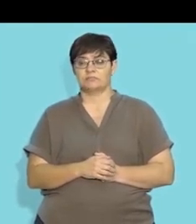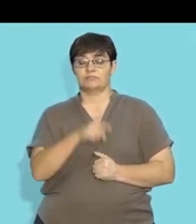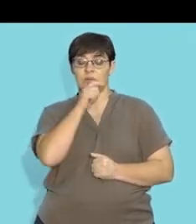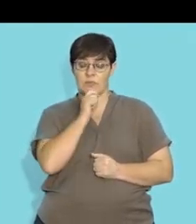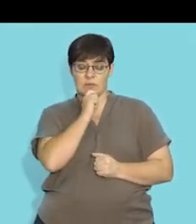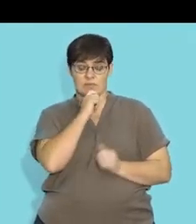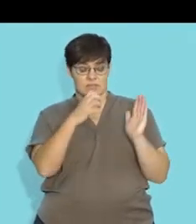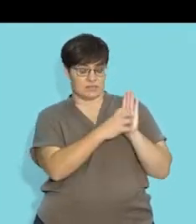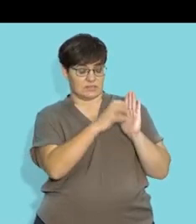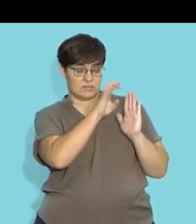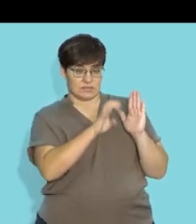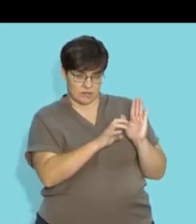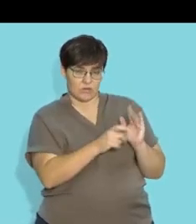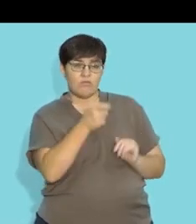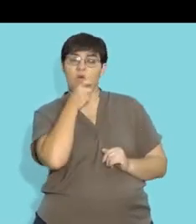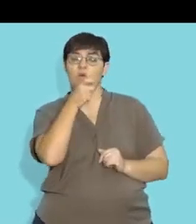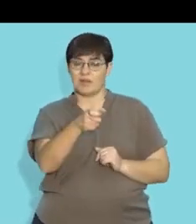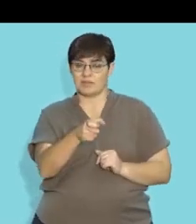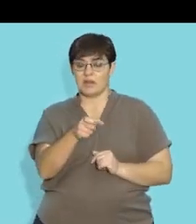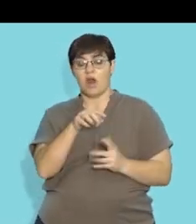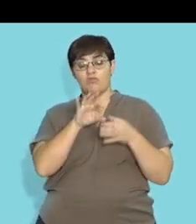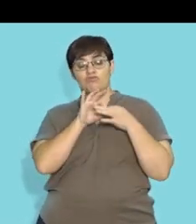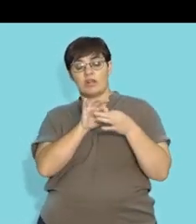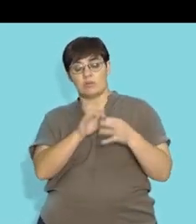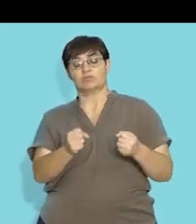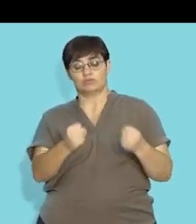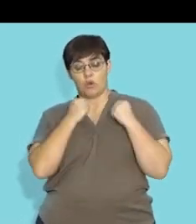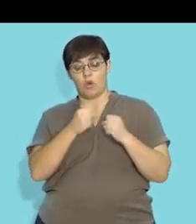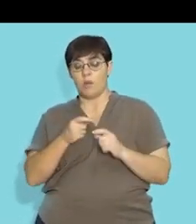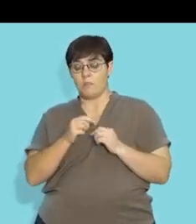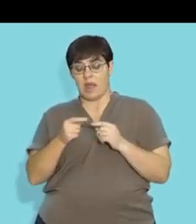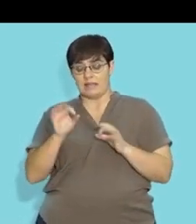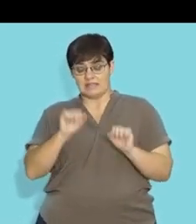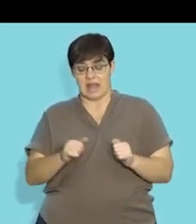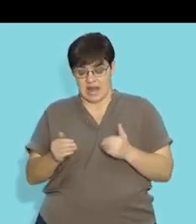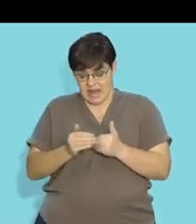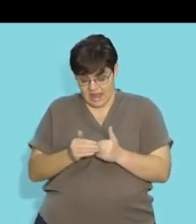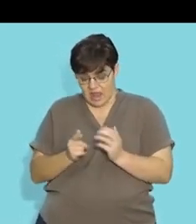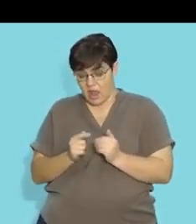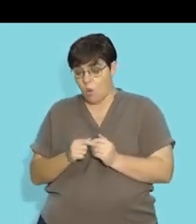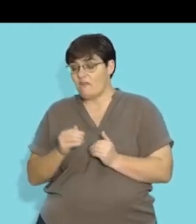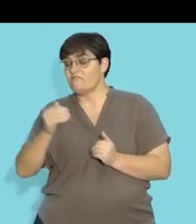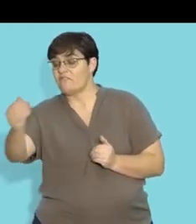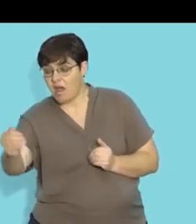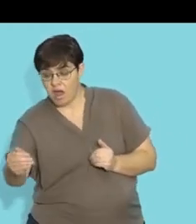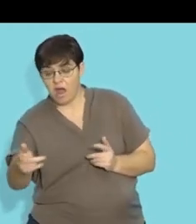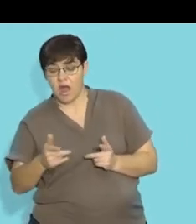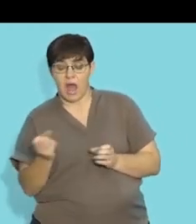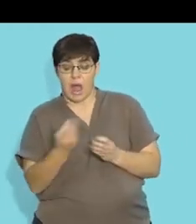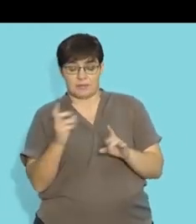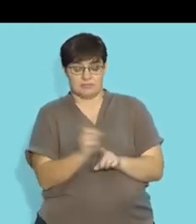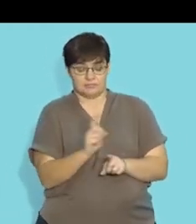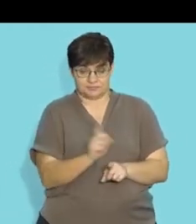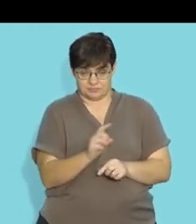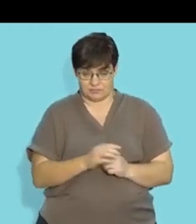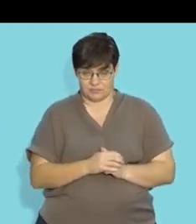Use the scatter plot to comment on the strength of the relationship between the distance of the shopper from the store. So what we say, it says there